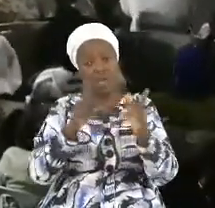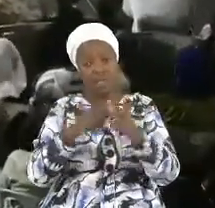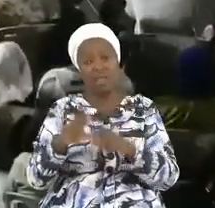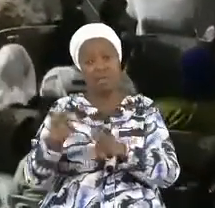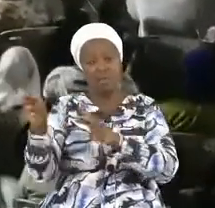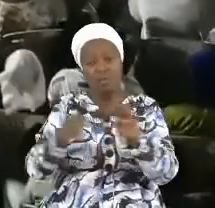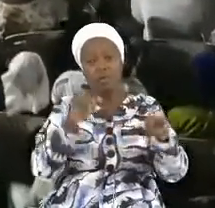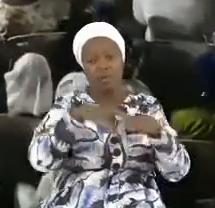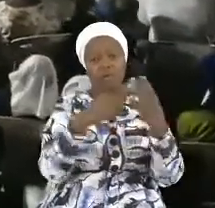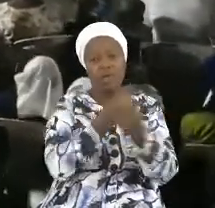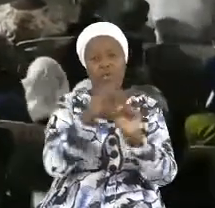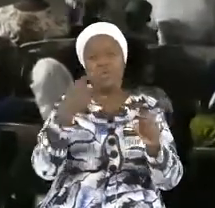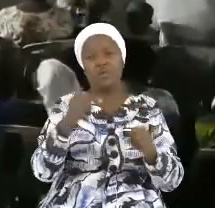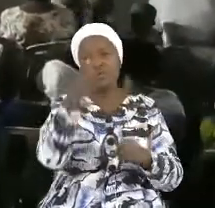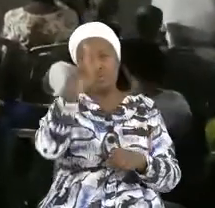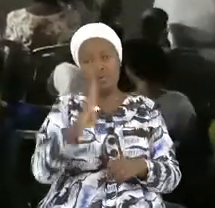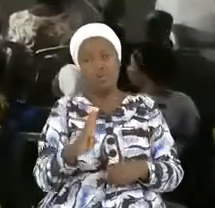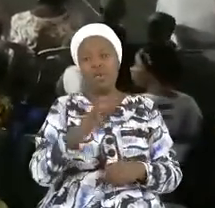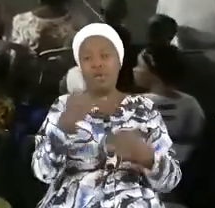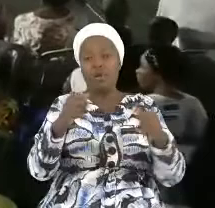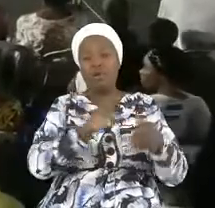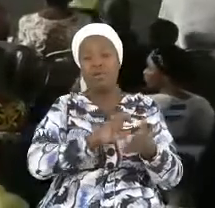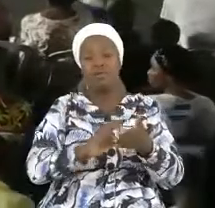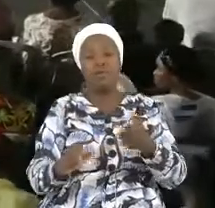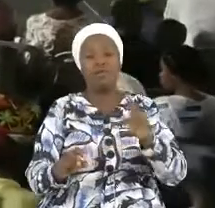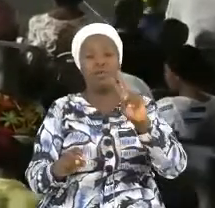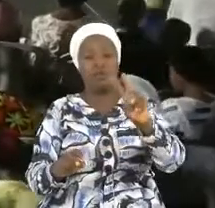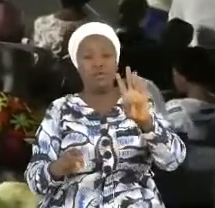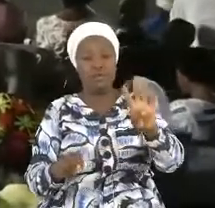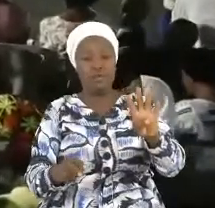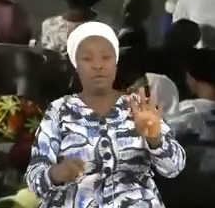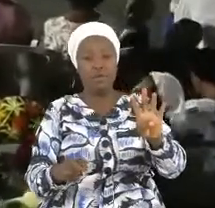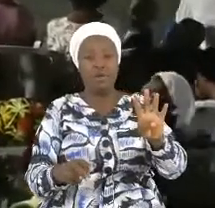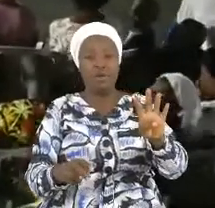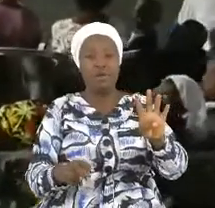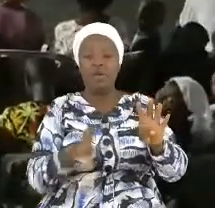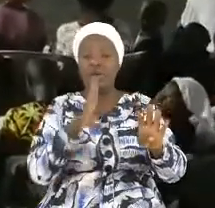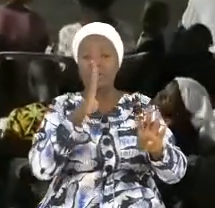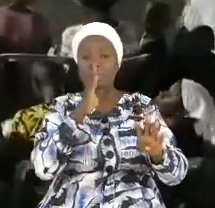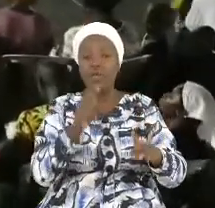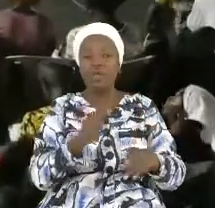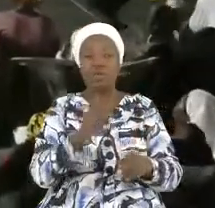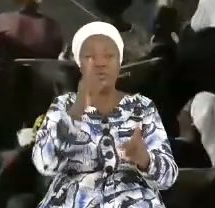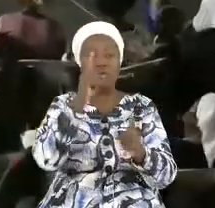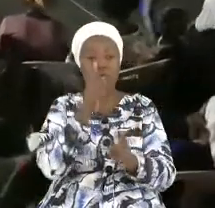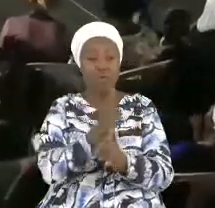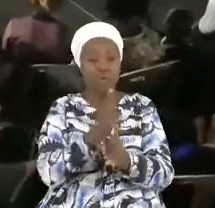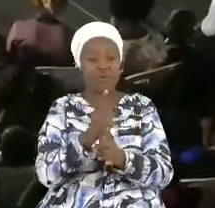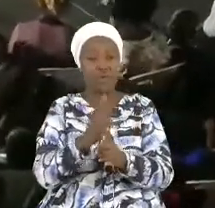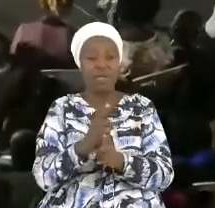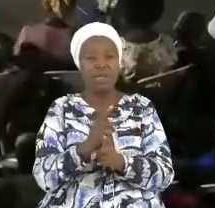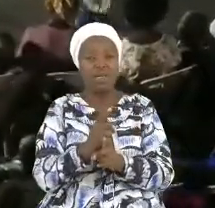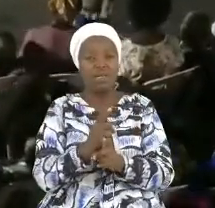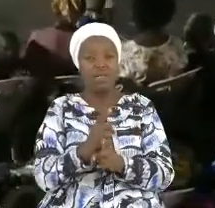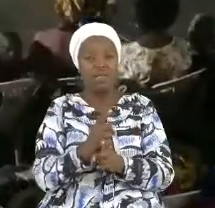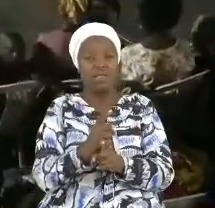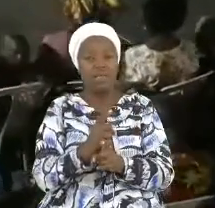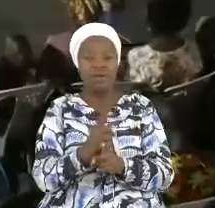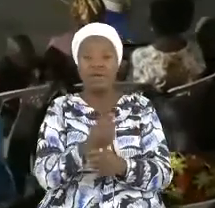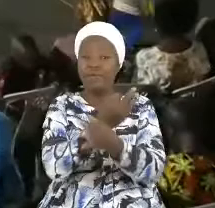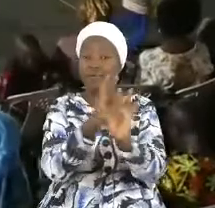verse 24. In verse 24, being justified freely. Being justified